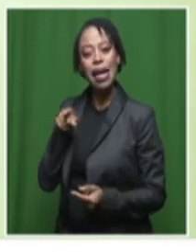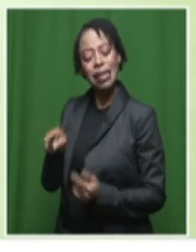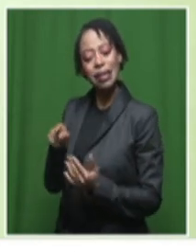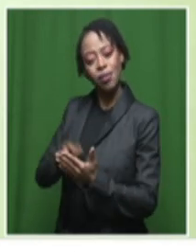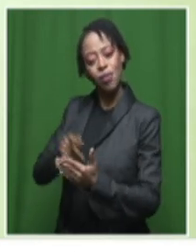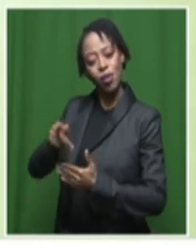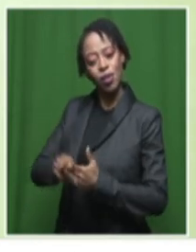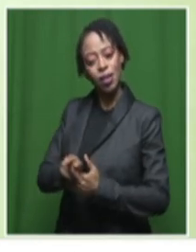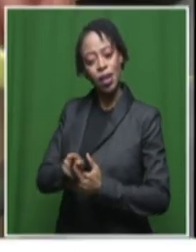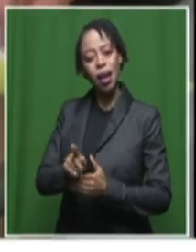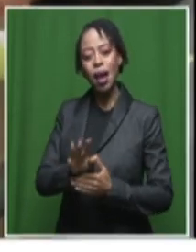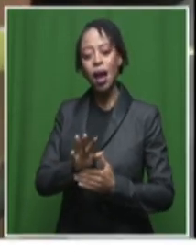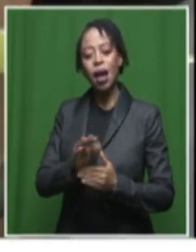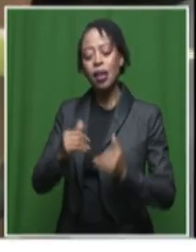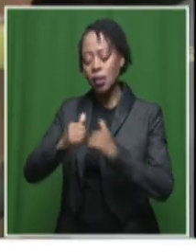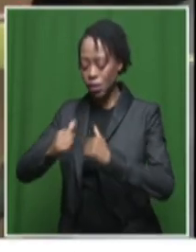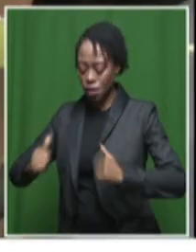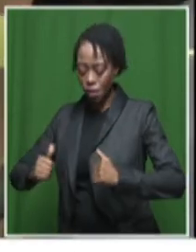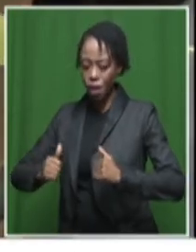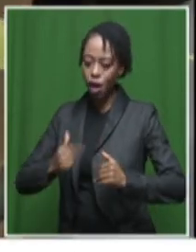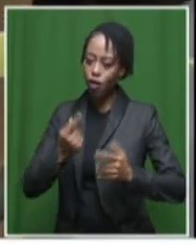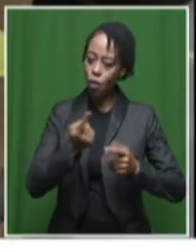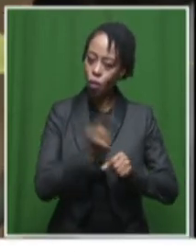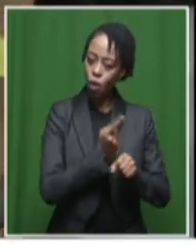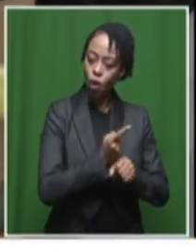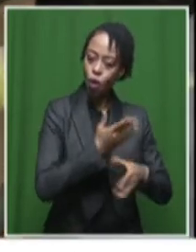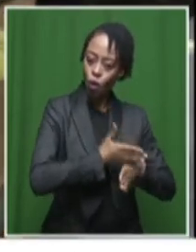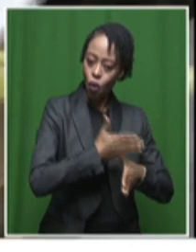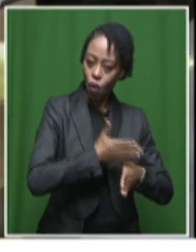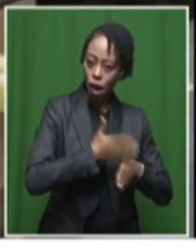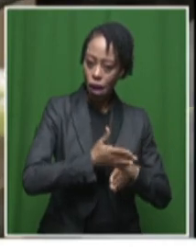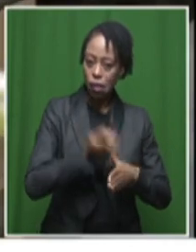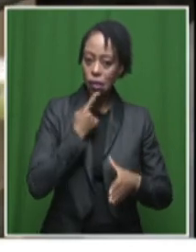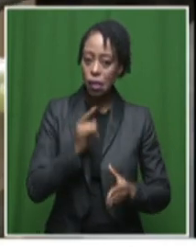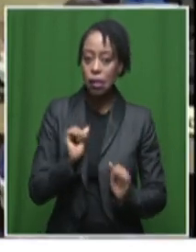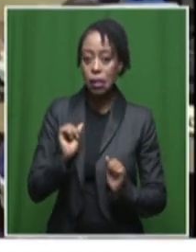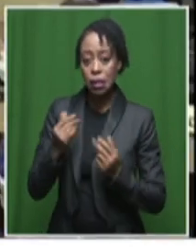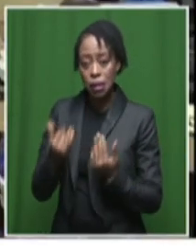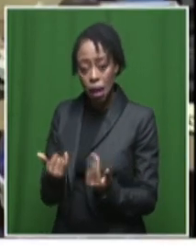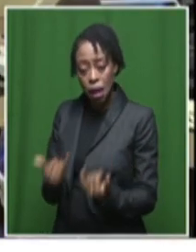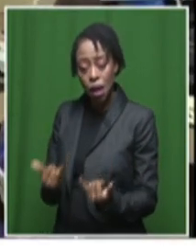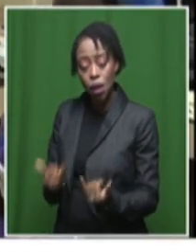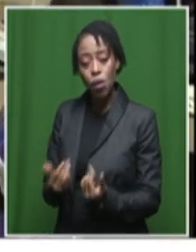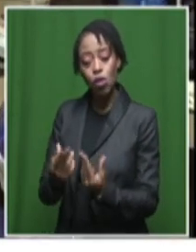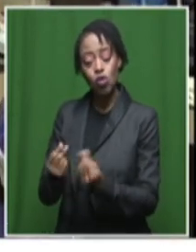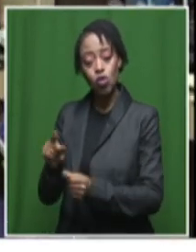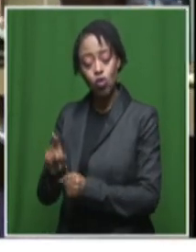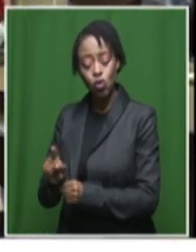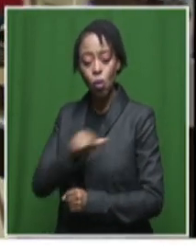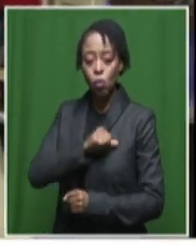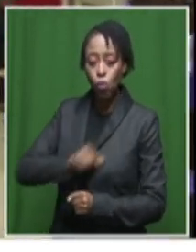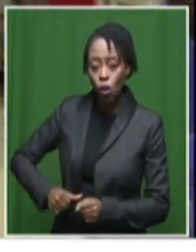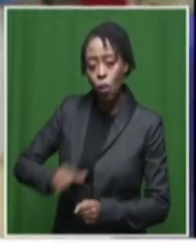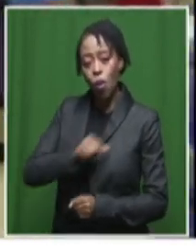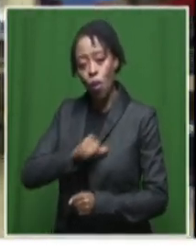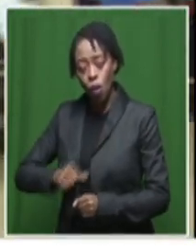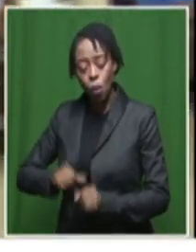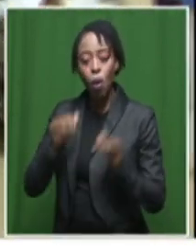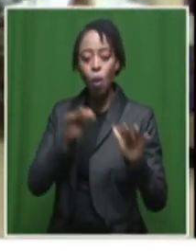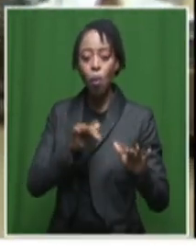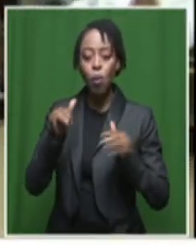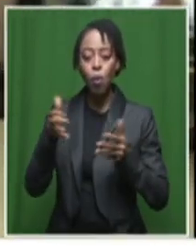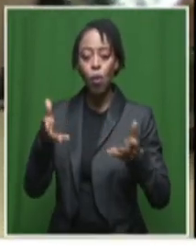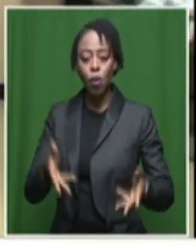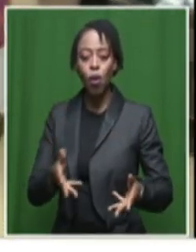outside our daily work to say, let's be initiate and make sure we operate our people in the